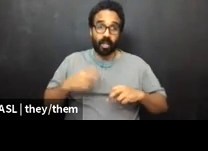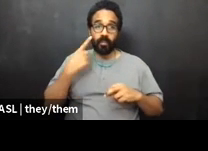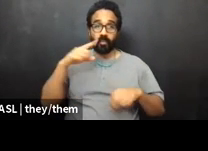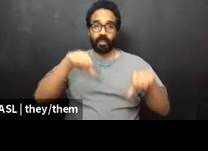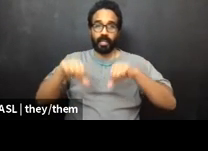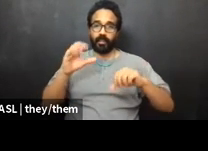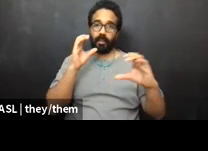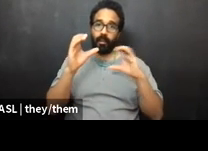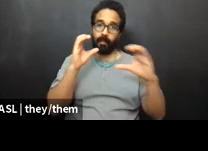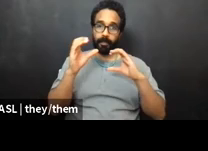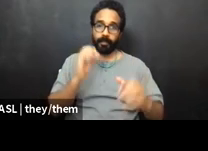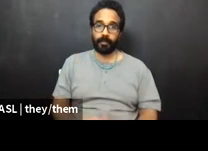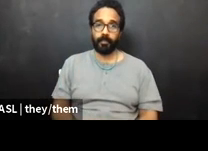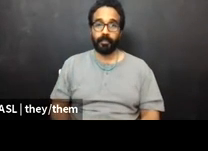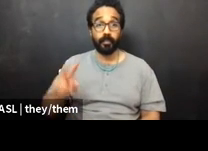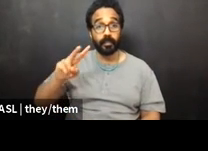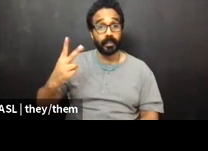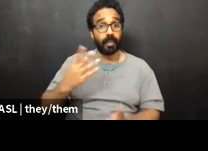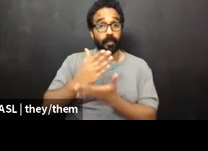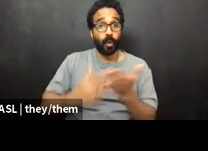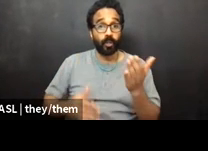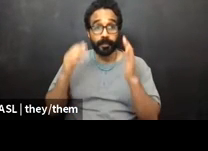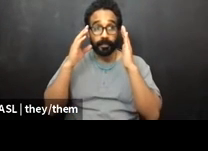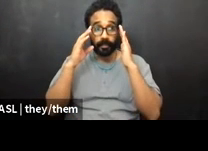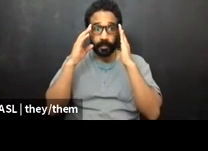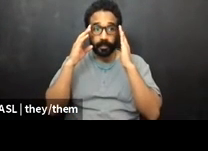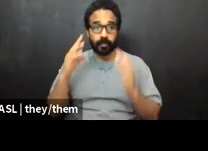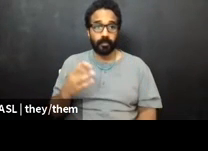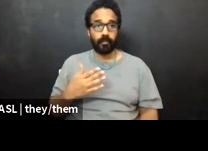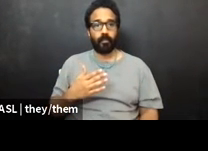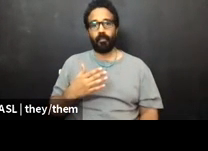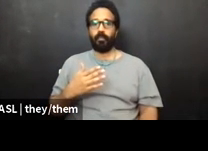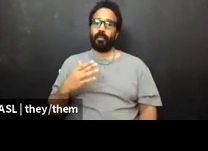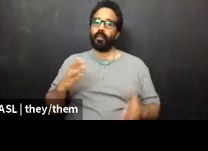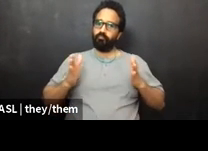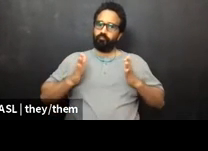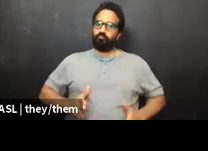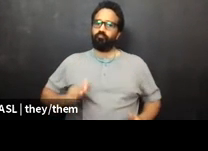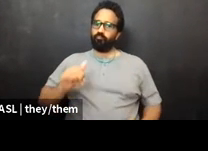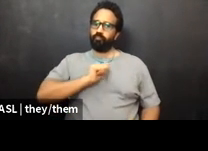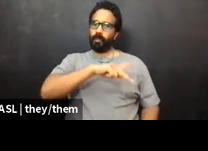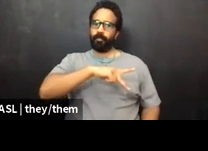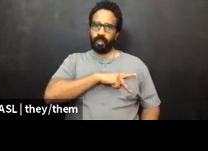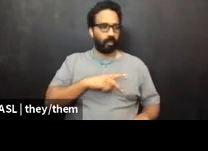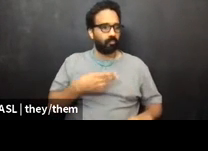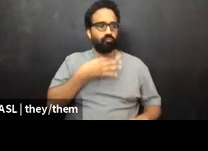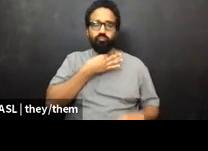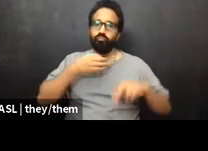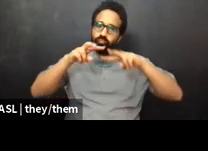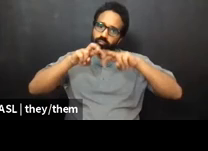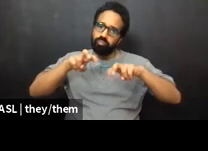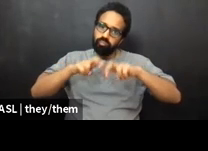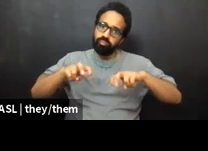And the second part to this is personal inquiry. So personal inquiry is defined by Bruce and Bishop in 2008